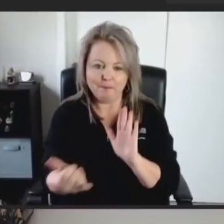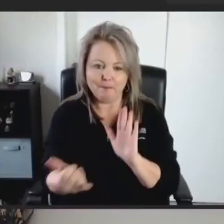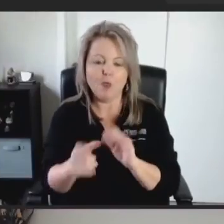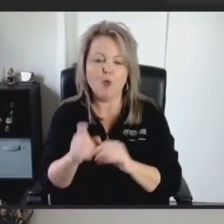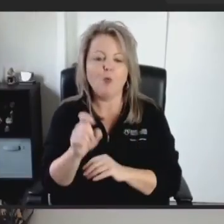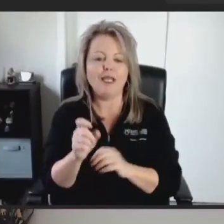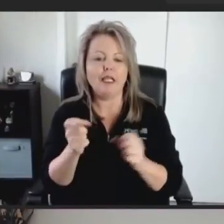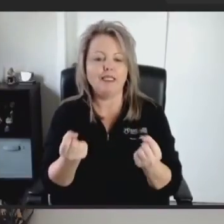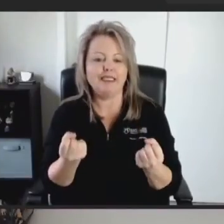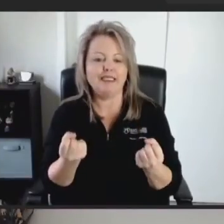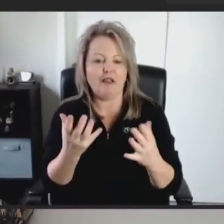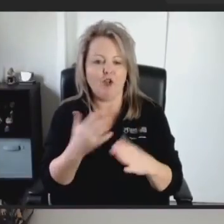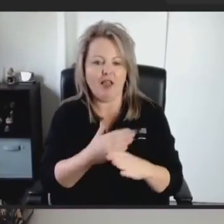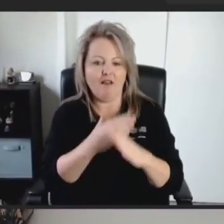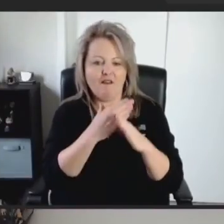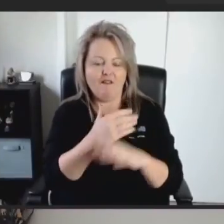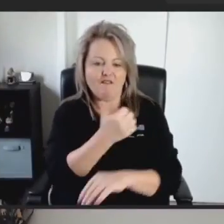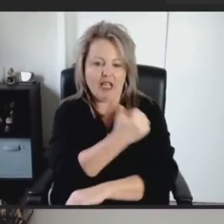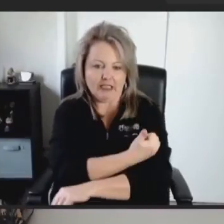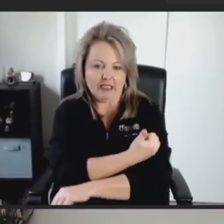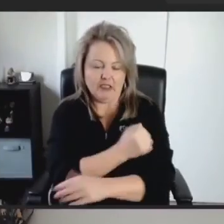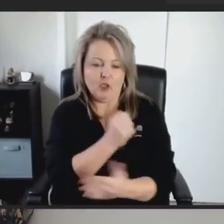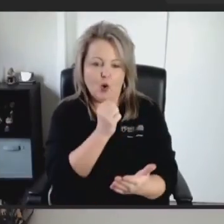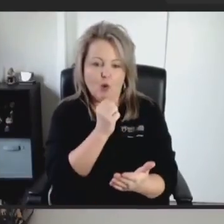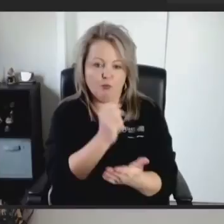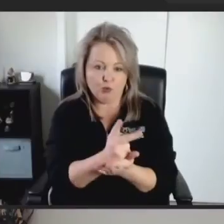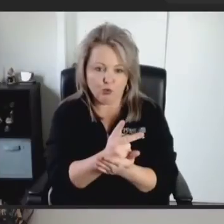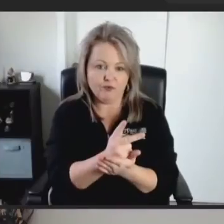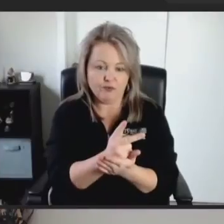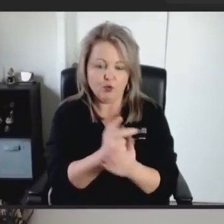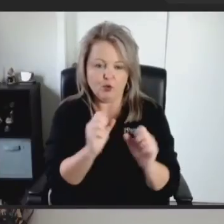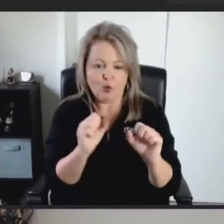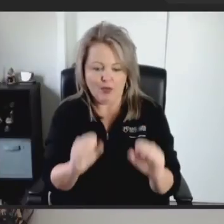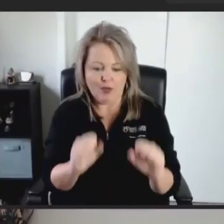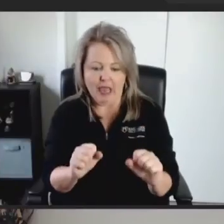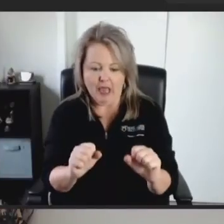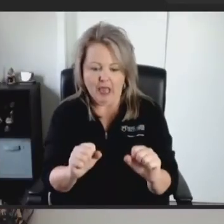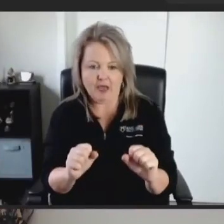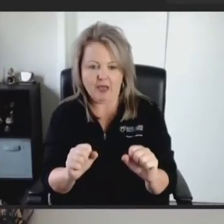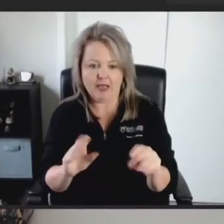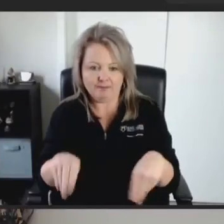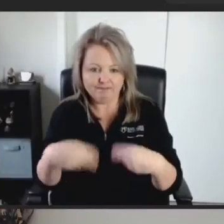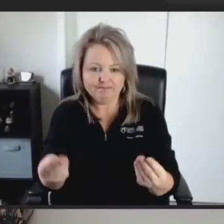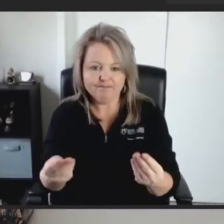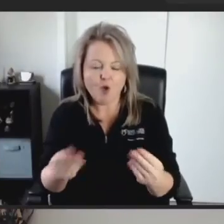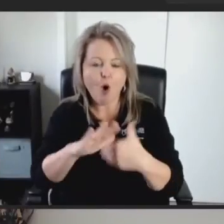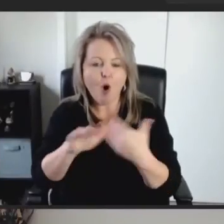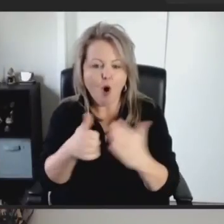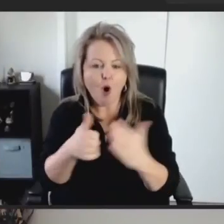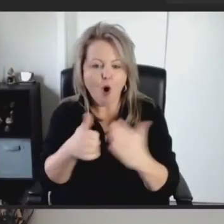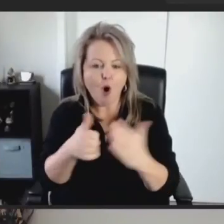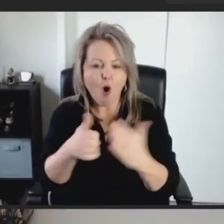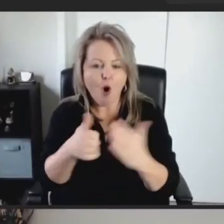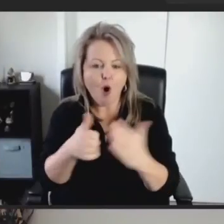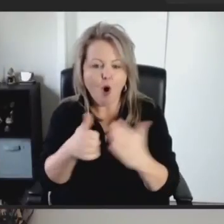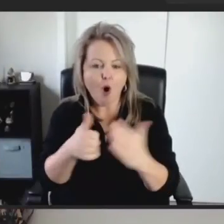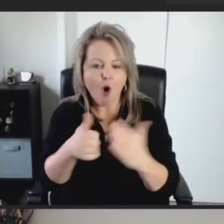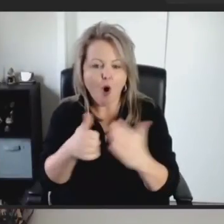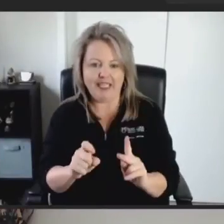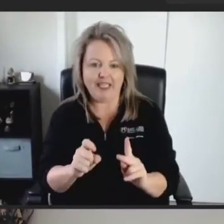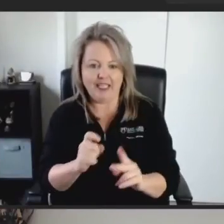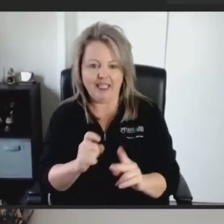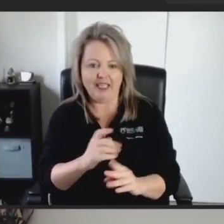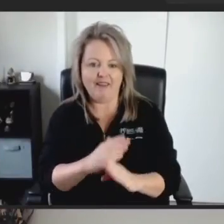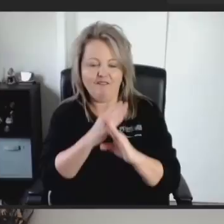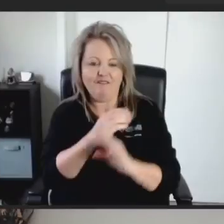to be approved to be able to accommodate all of the people that will ultimately need vaccine for us to recover from the